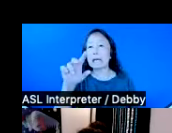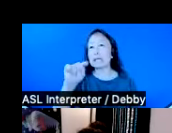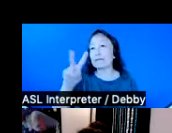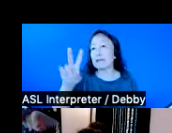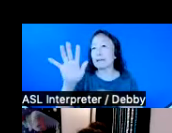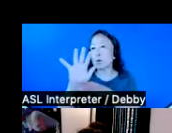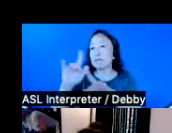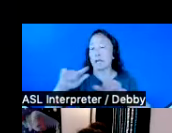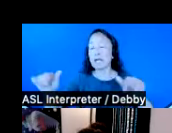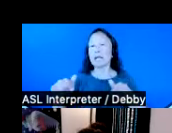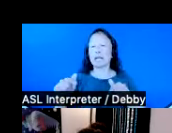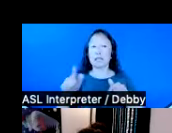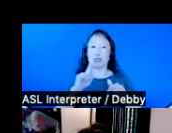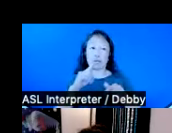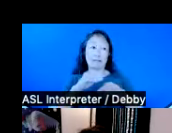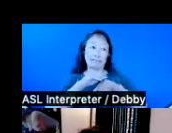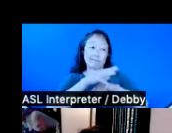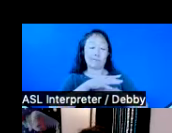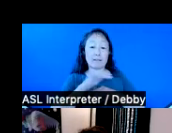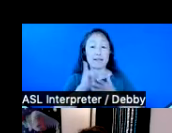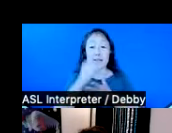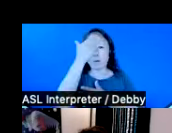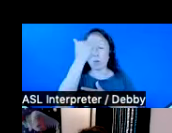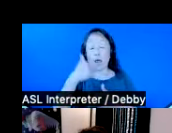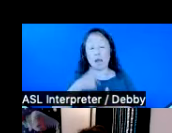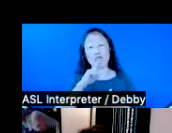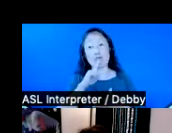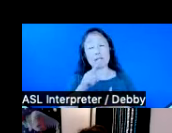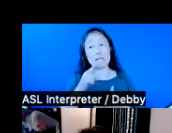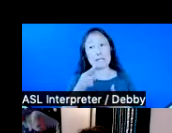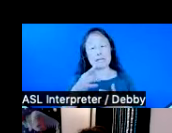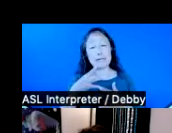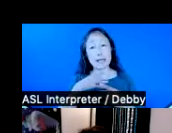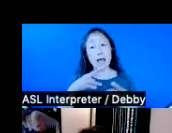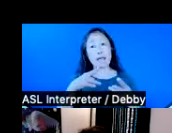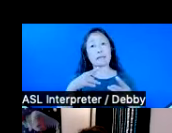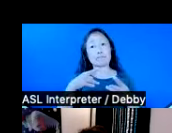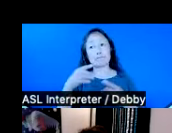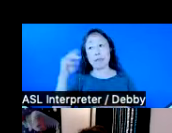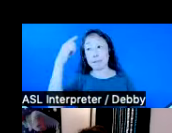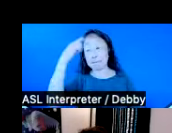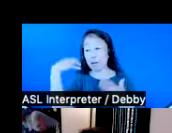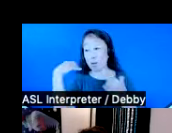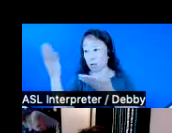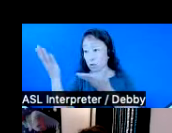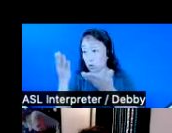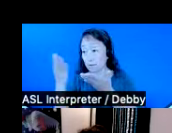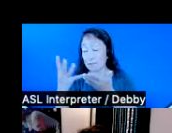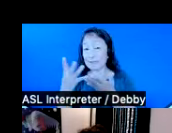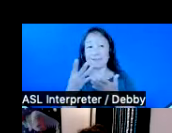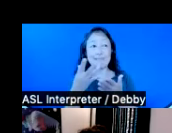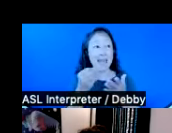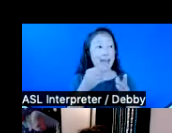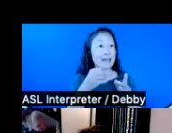really do value the mix and the blend of not just mental health services, but there in small communities, there is